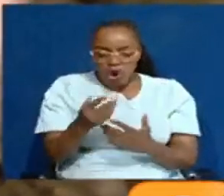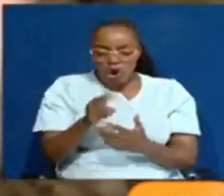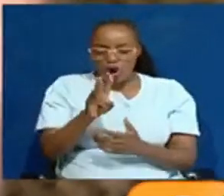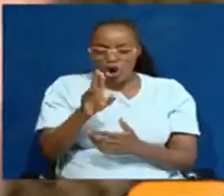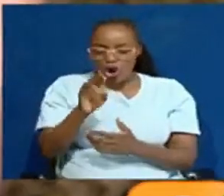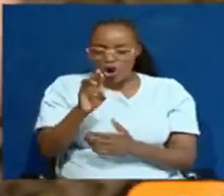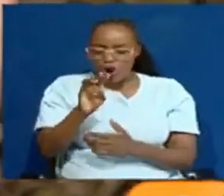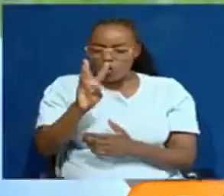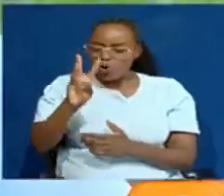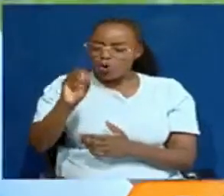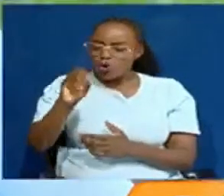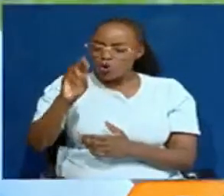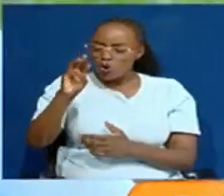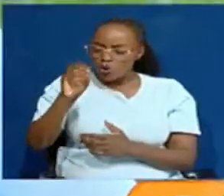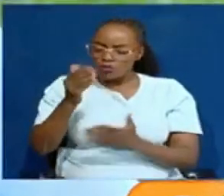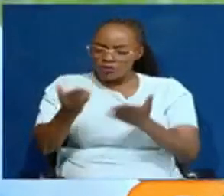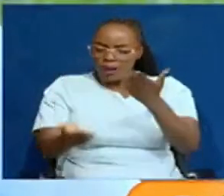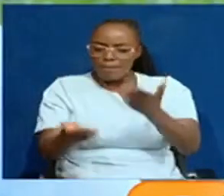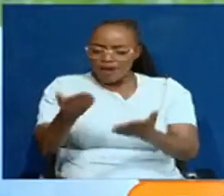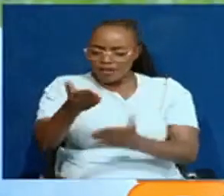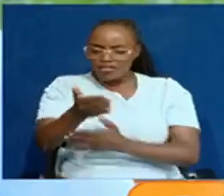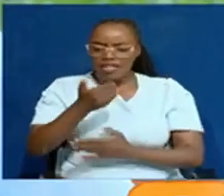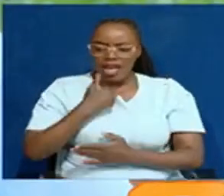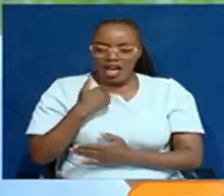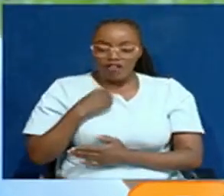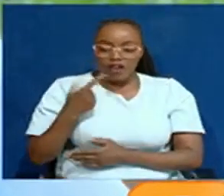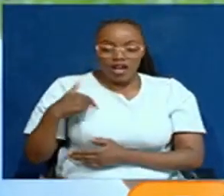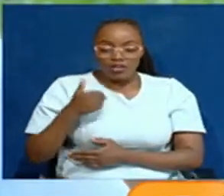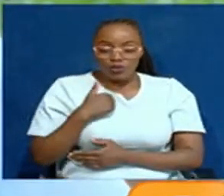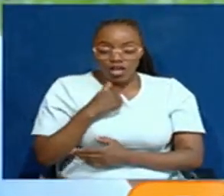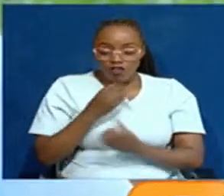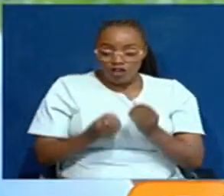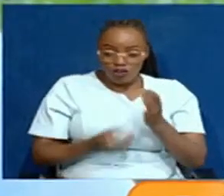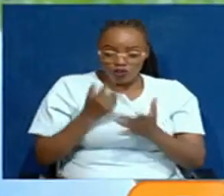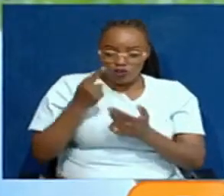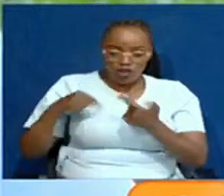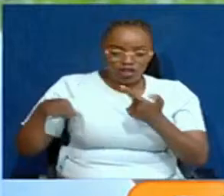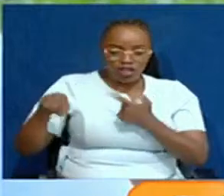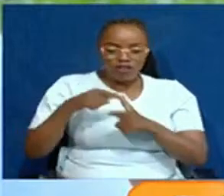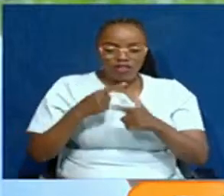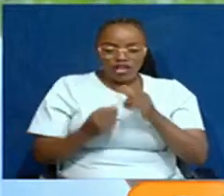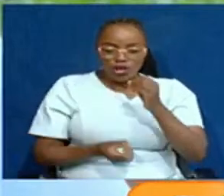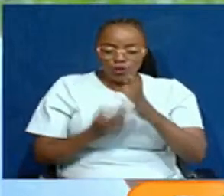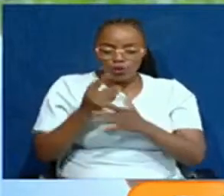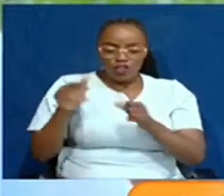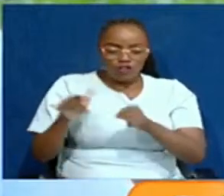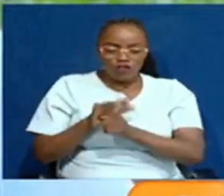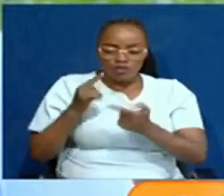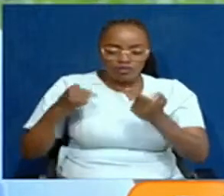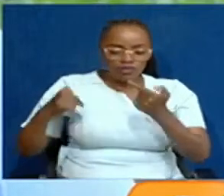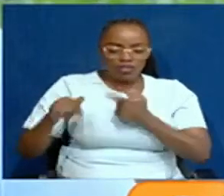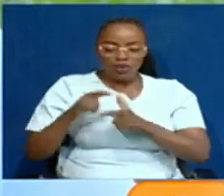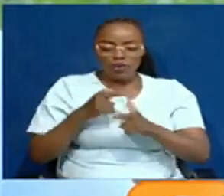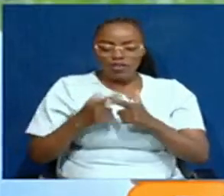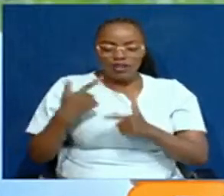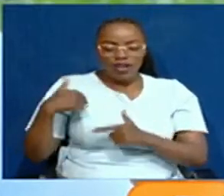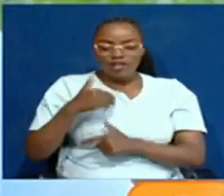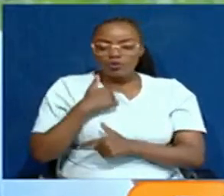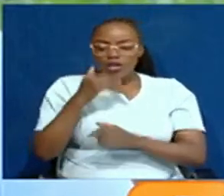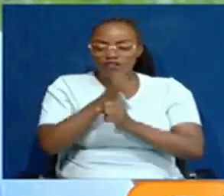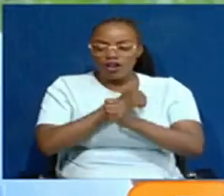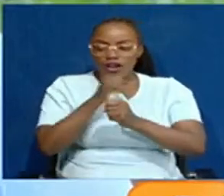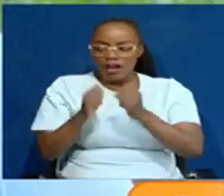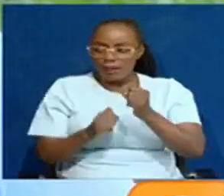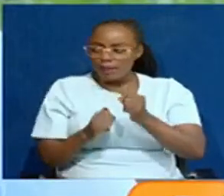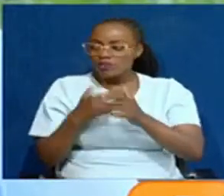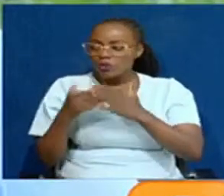see balanced nature. So we grow the full cycle. And growing the full cycle, we harvest the